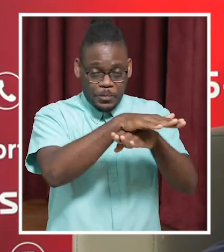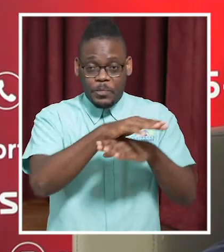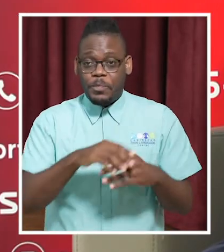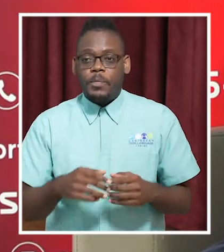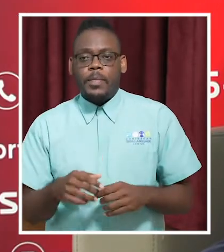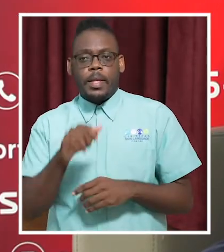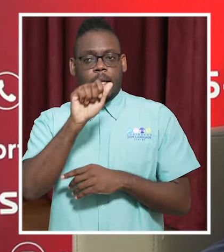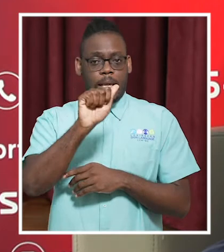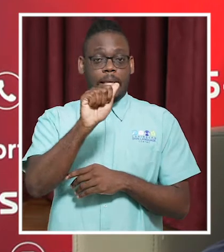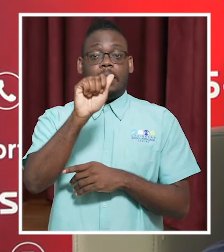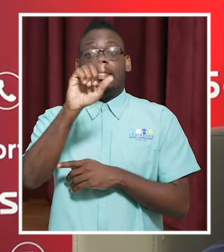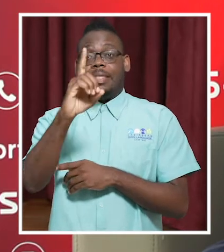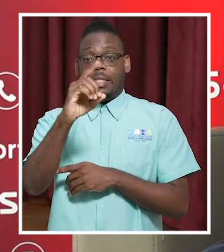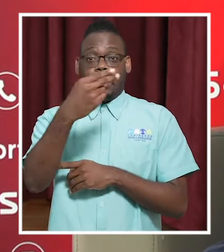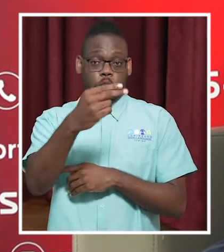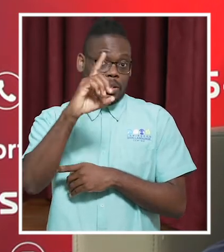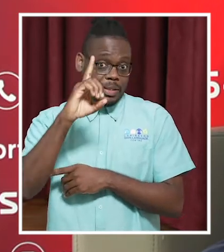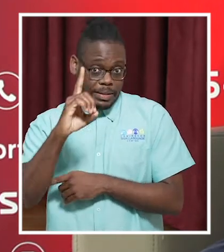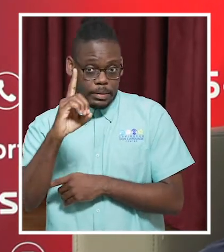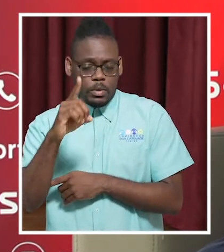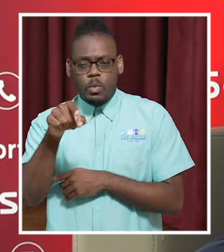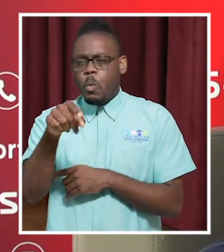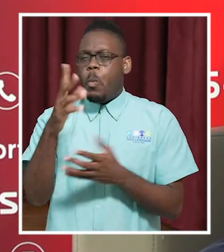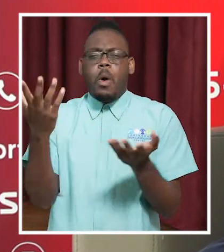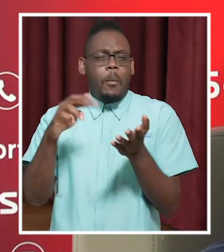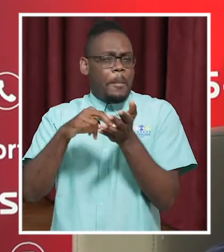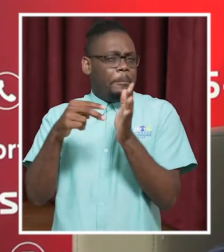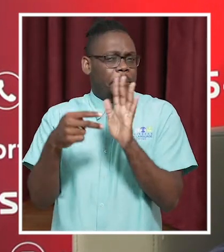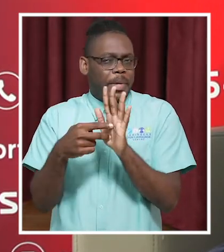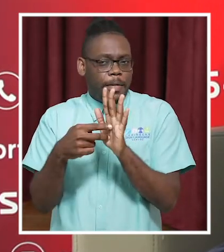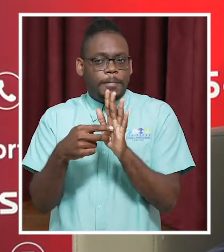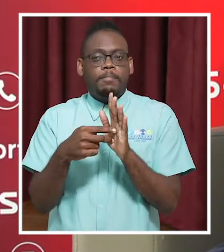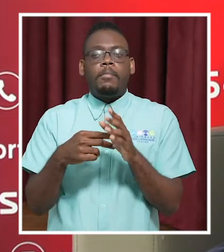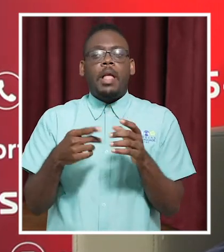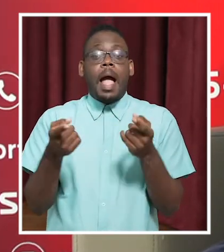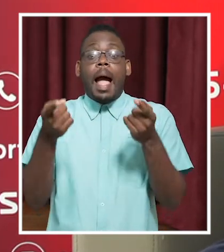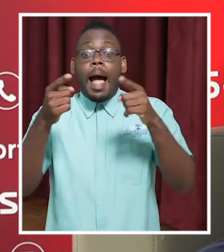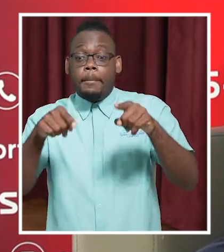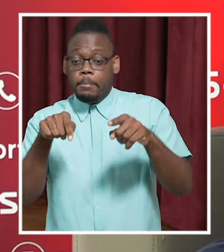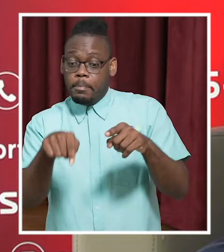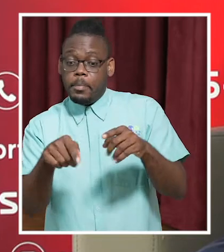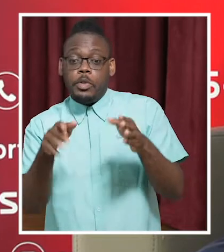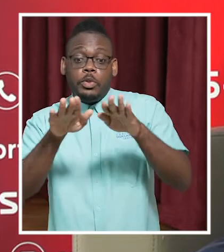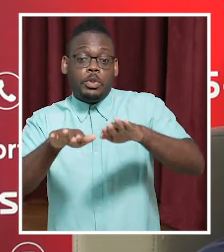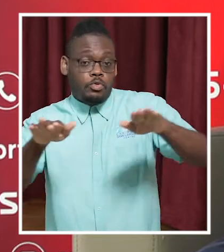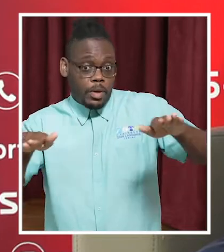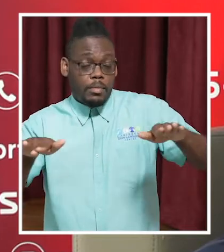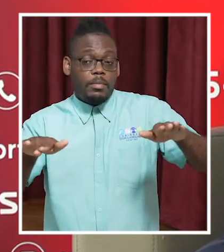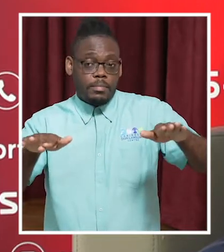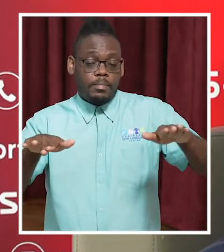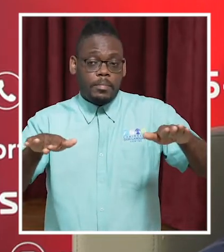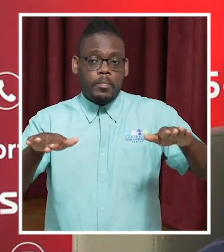that affects children primarily. It is what is described as a